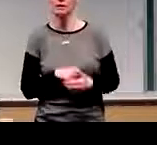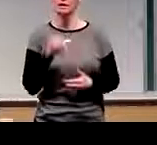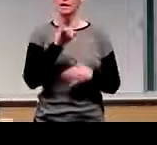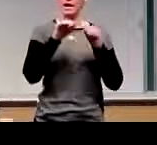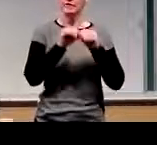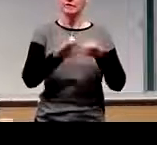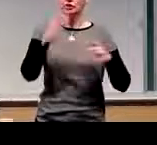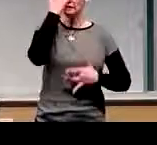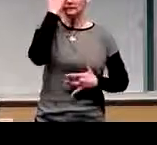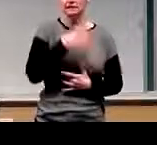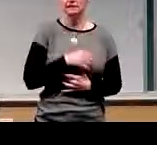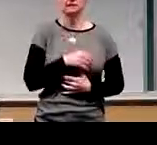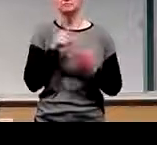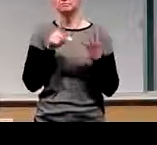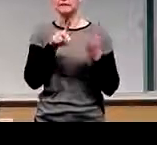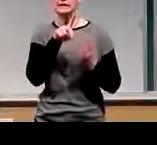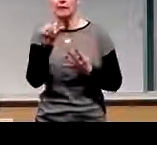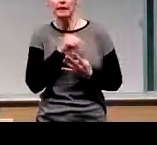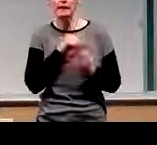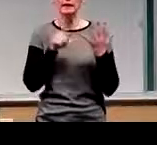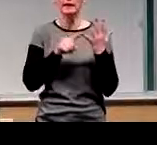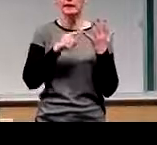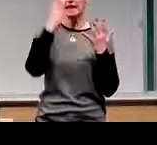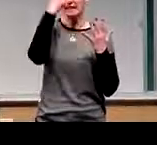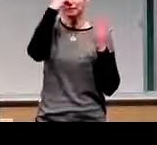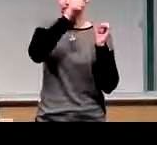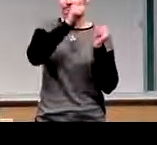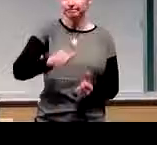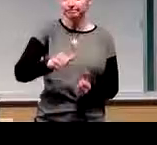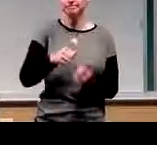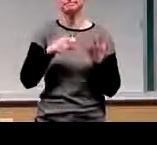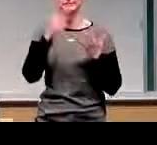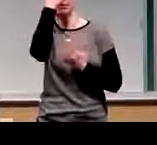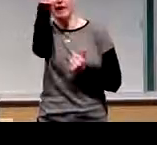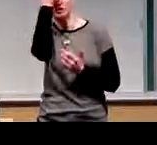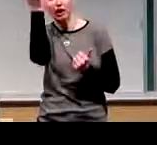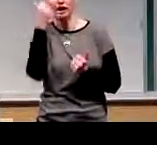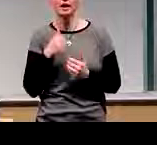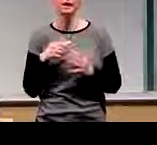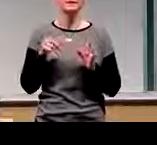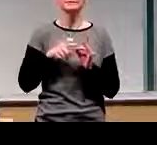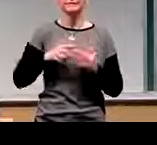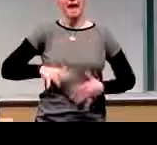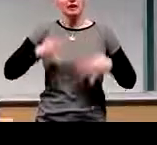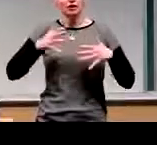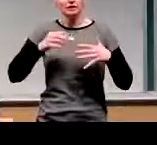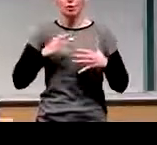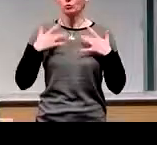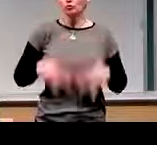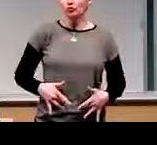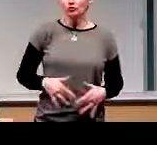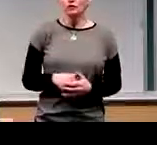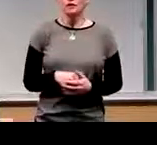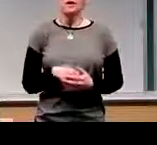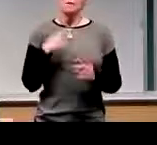disease, disability, cognitive decline and dementia, anxious or depressed mood, and